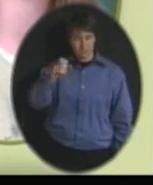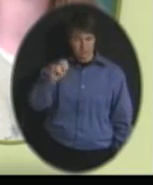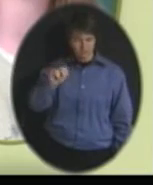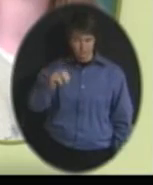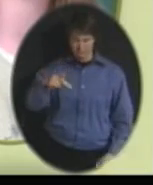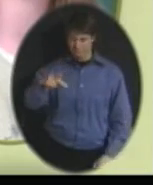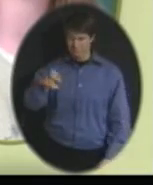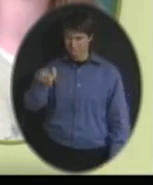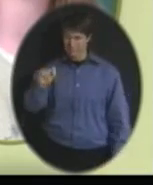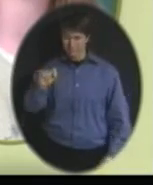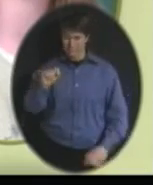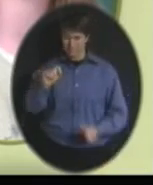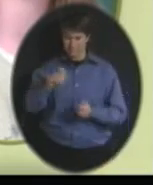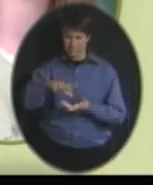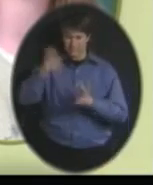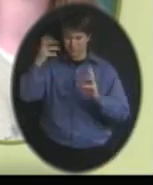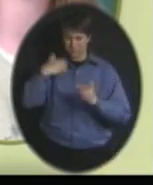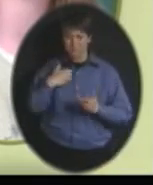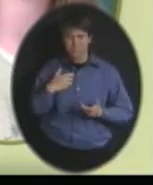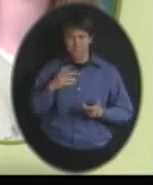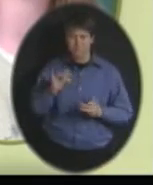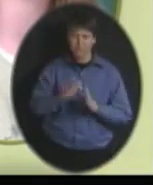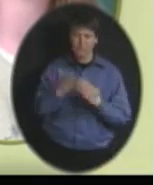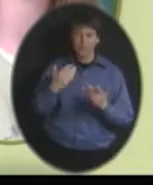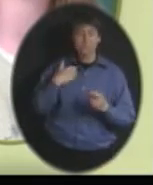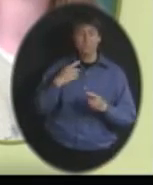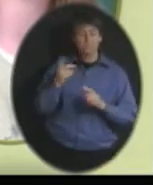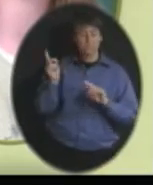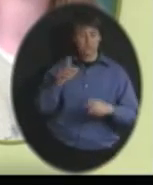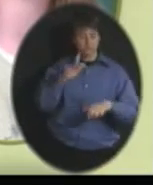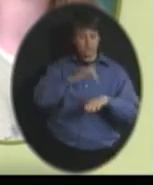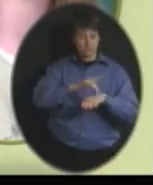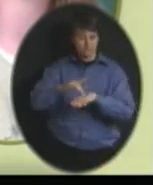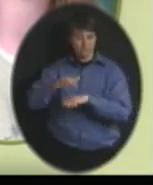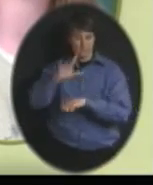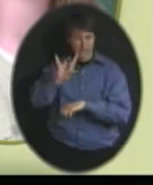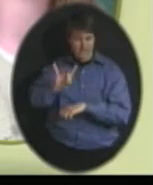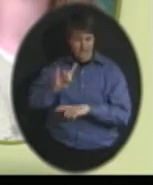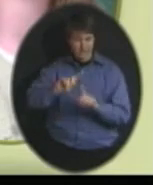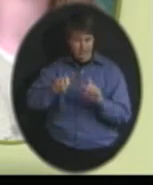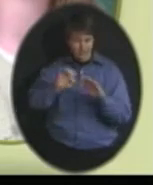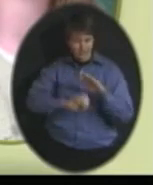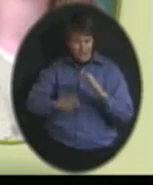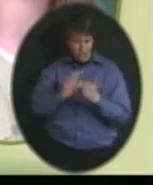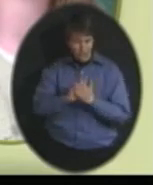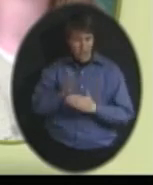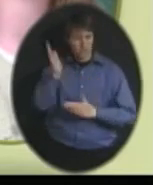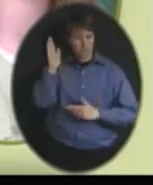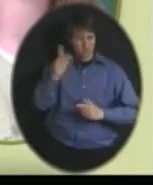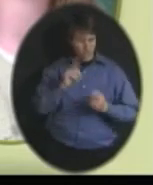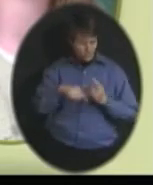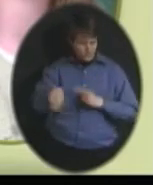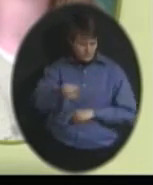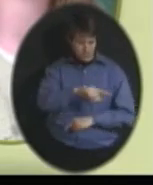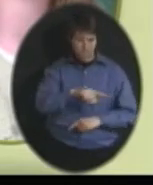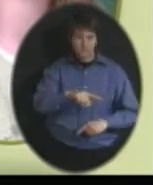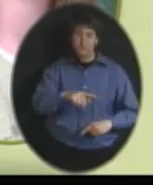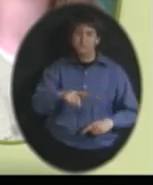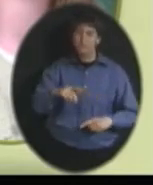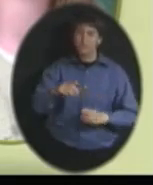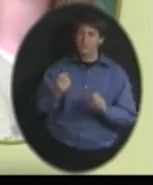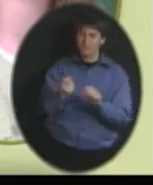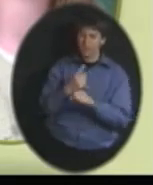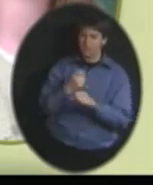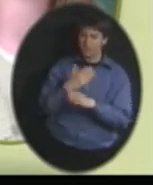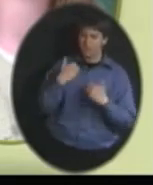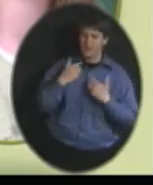was able to visit, and she visited 8 of our elementary schools and gave presentations to them. We have an author visit every